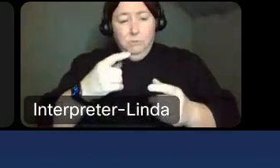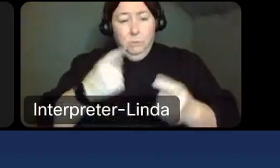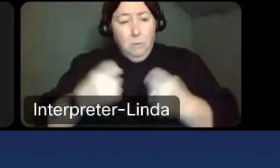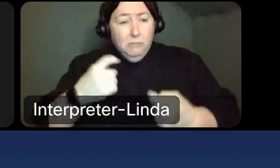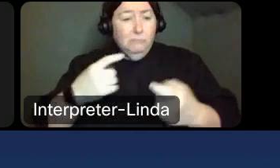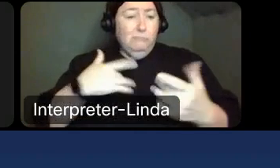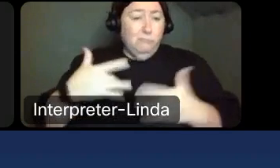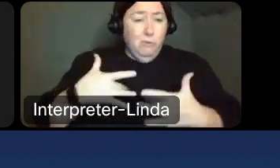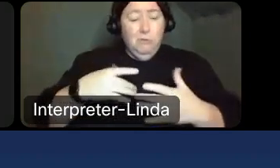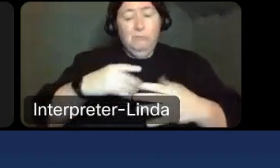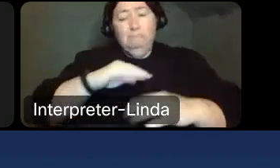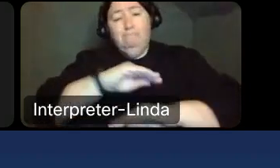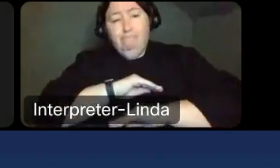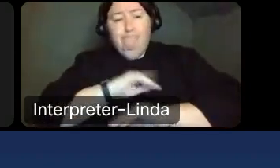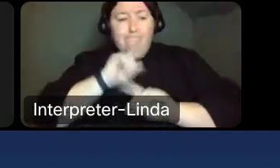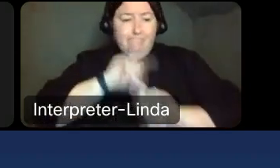answered.